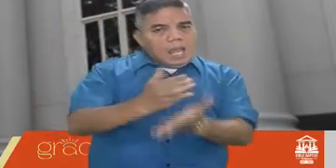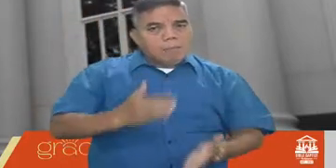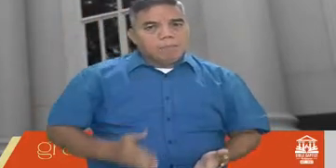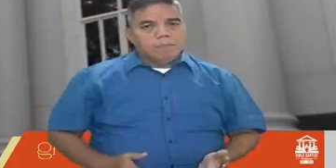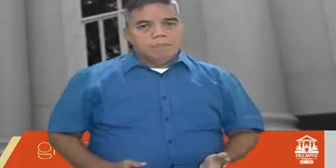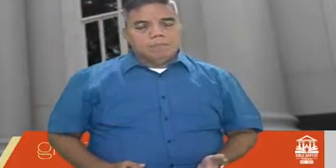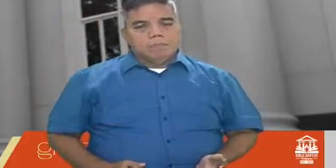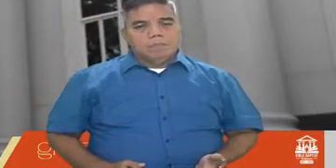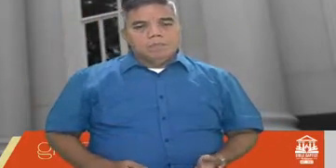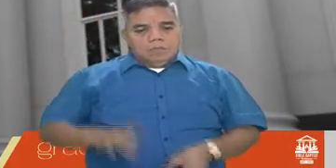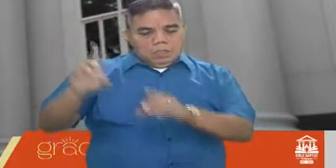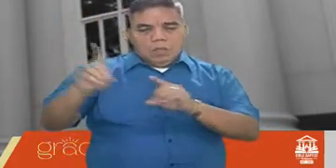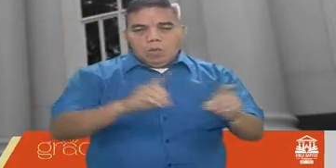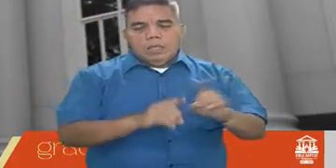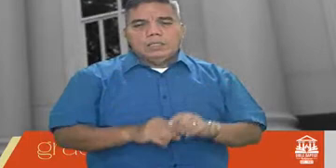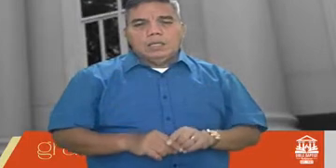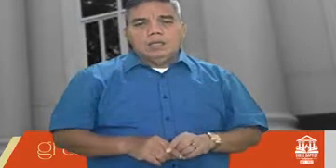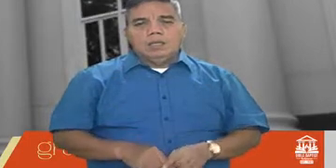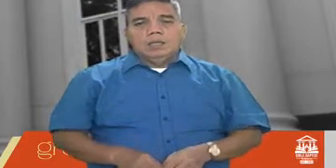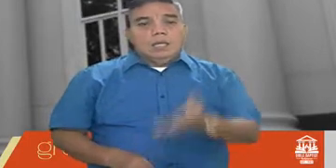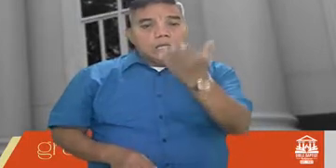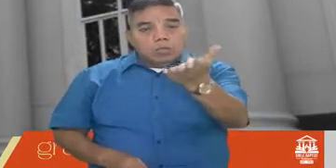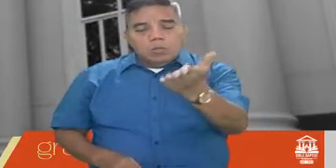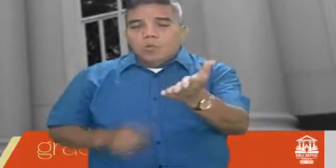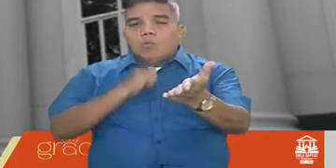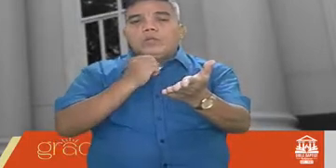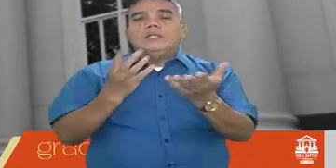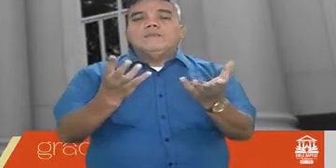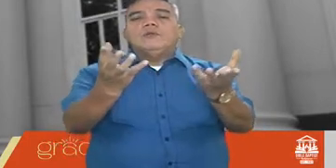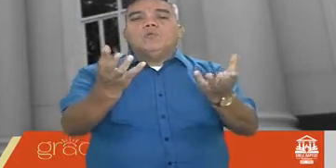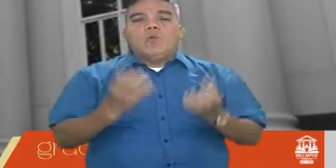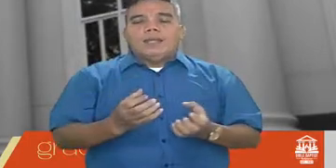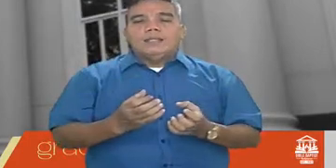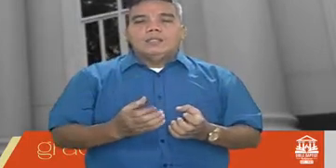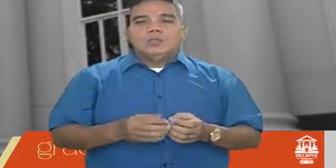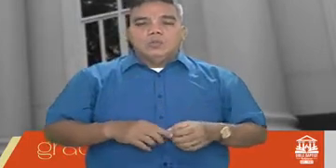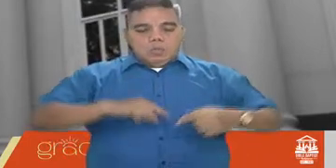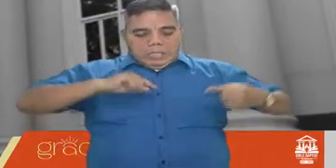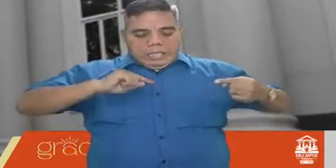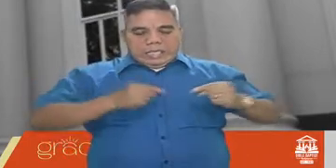dagun ba? Daugun gini na to. Kay we do not want to grieve